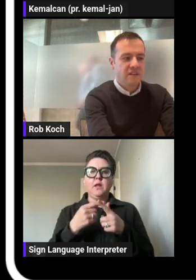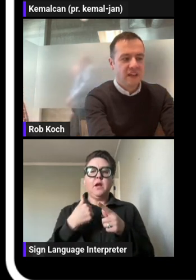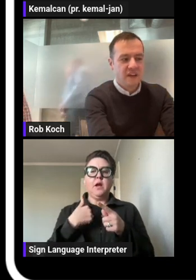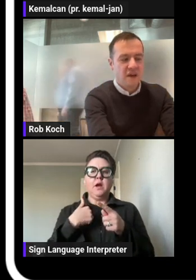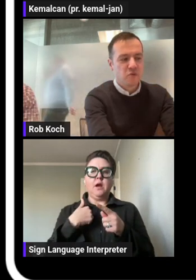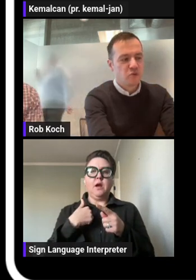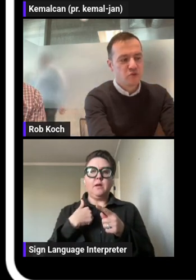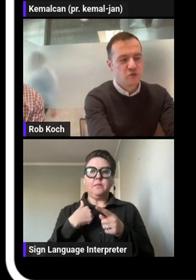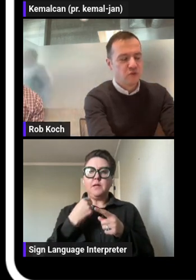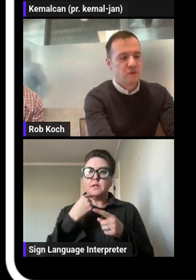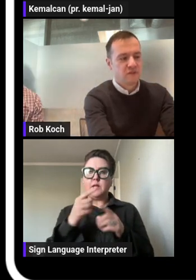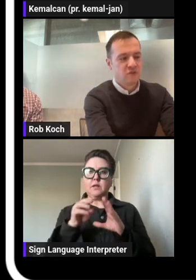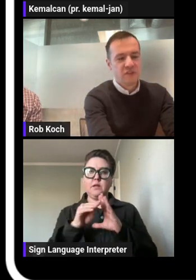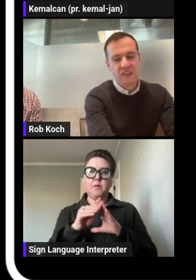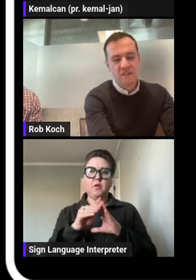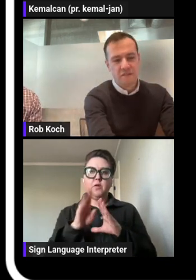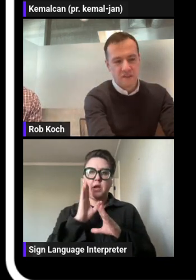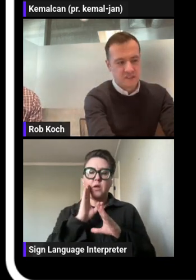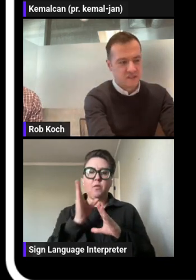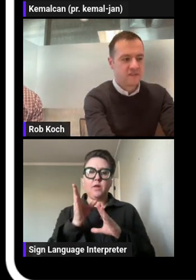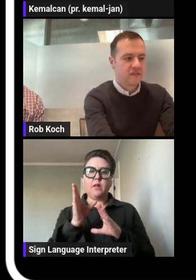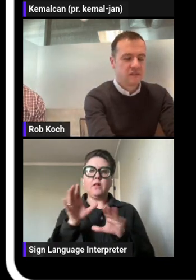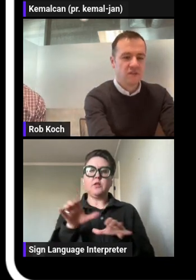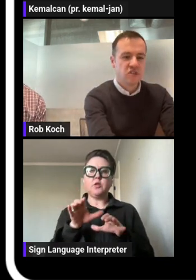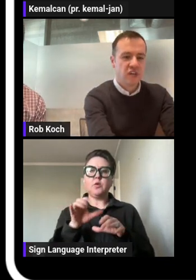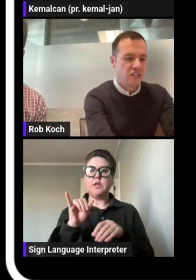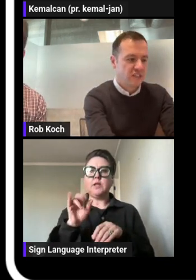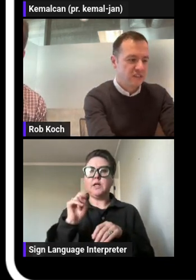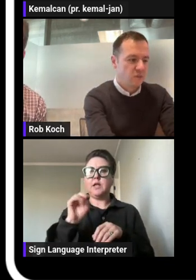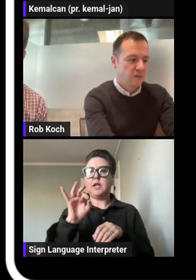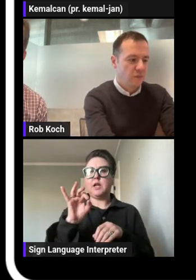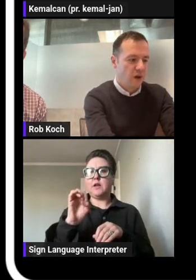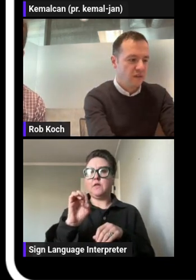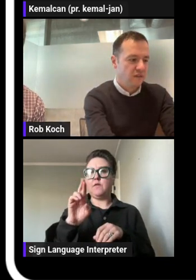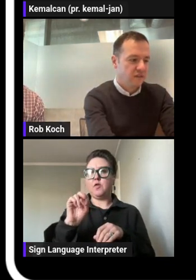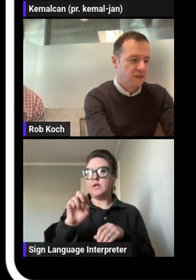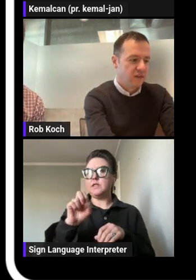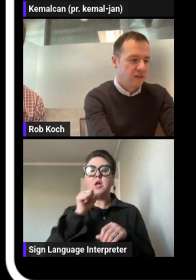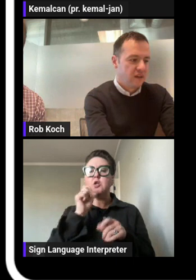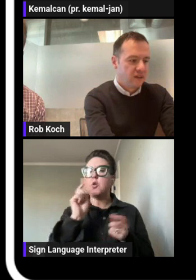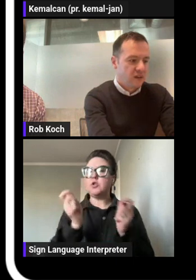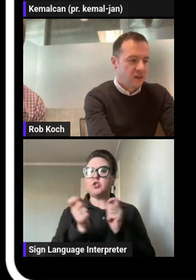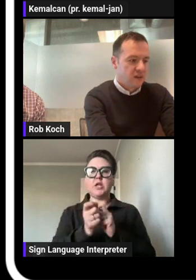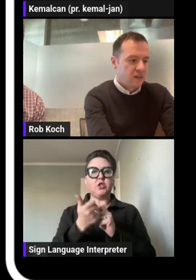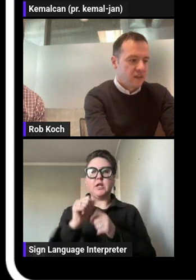telling model that I'm going to do inference. Don't change anything with the model.